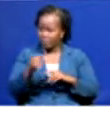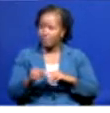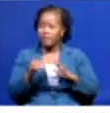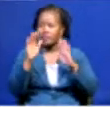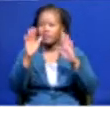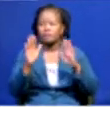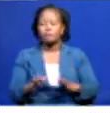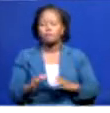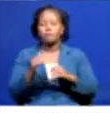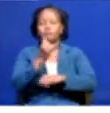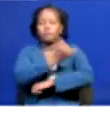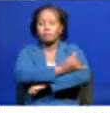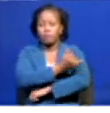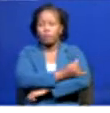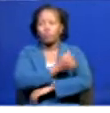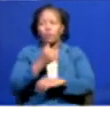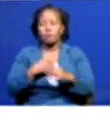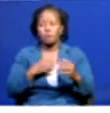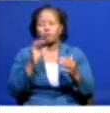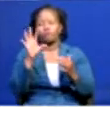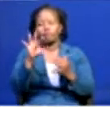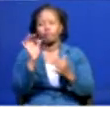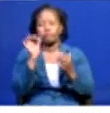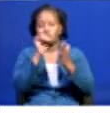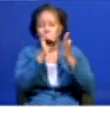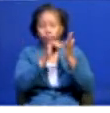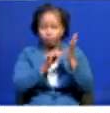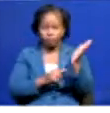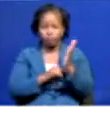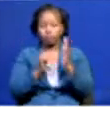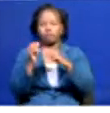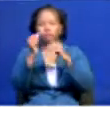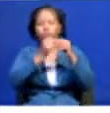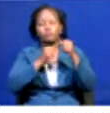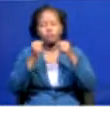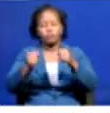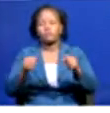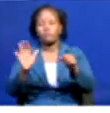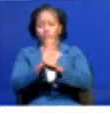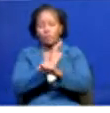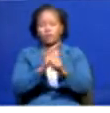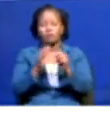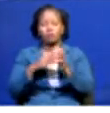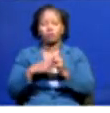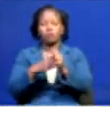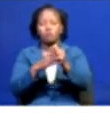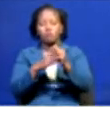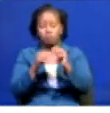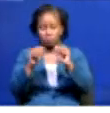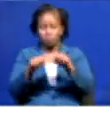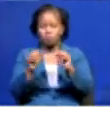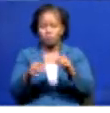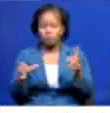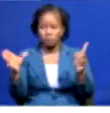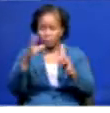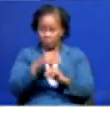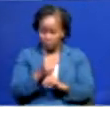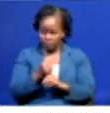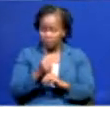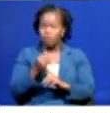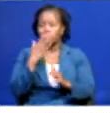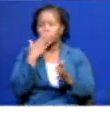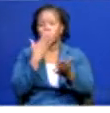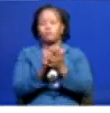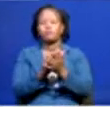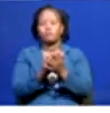institution, I wish to point out that such a powerful forward leap can only have been achieved thanks